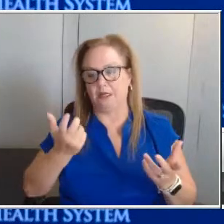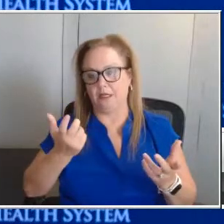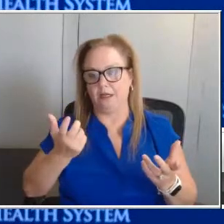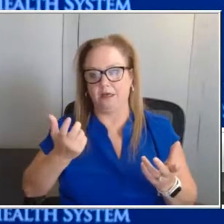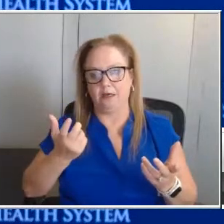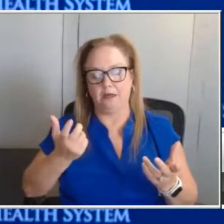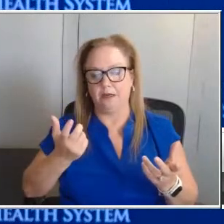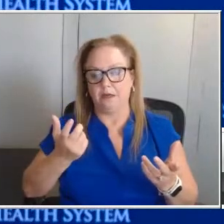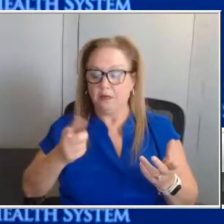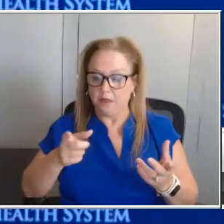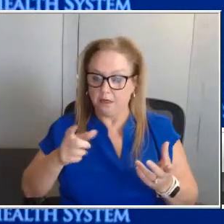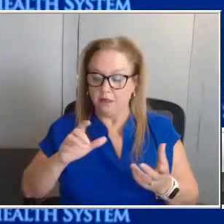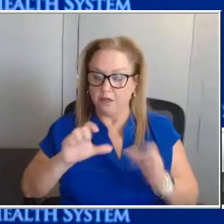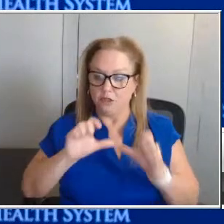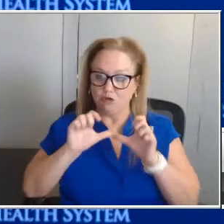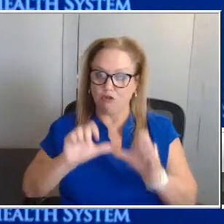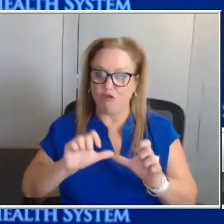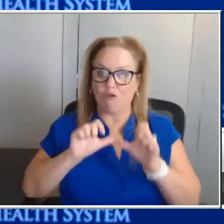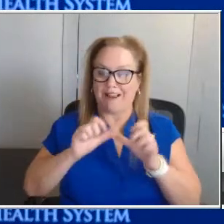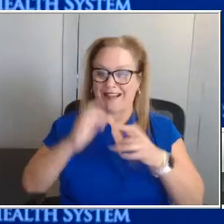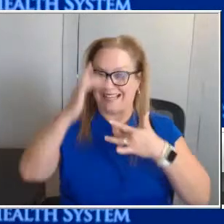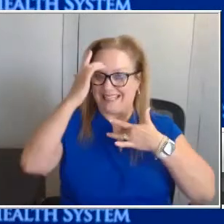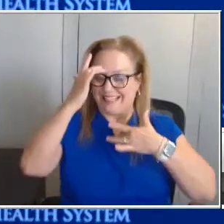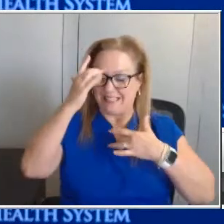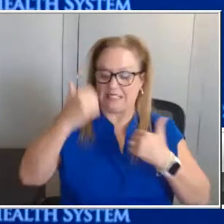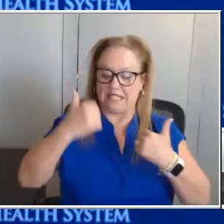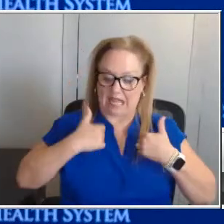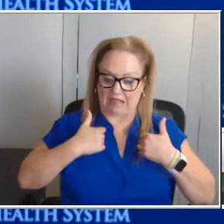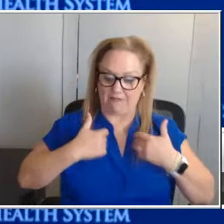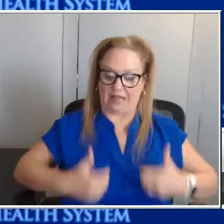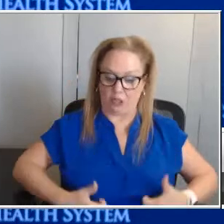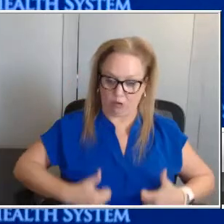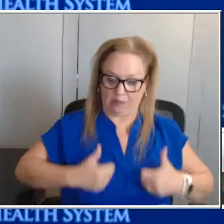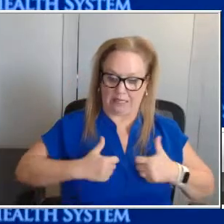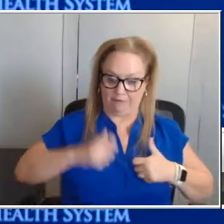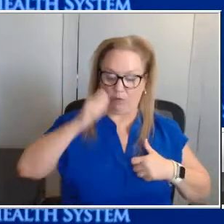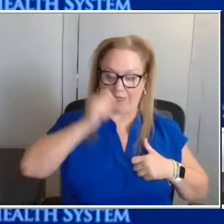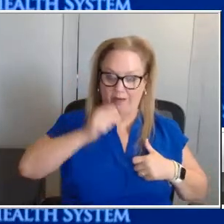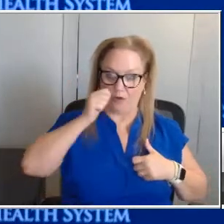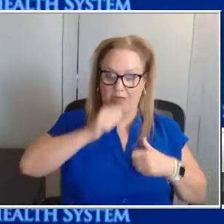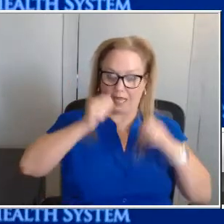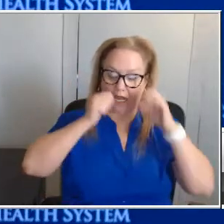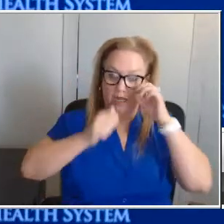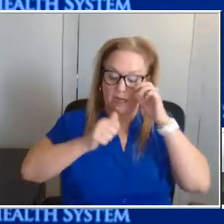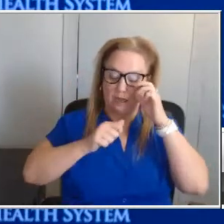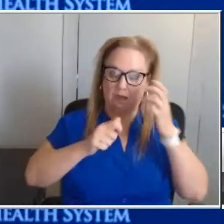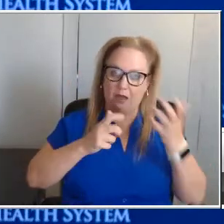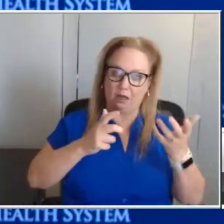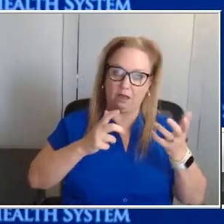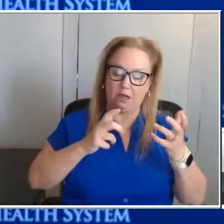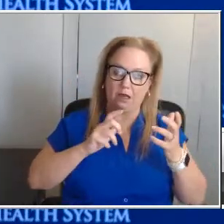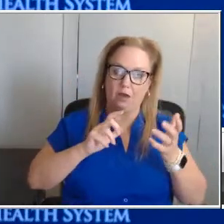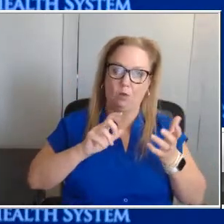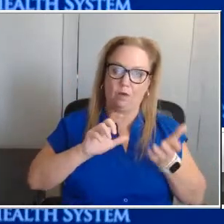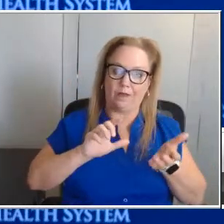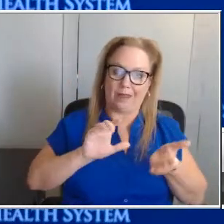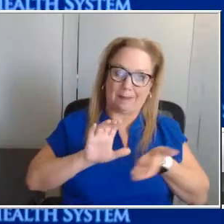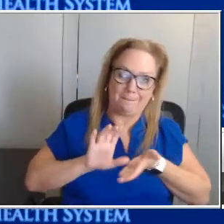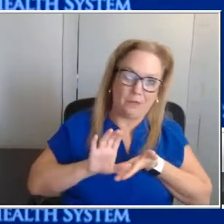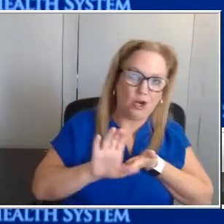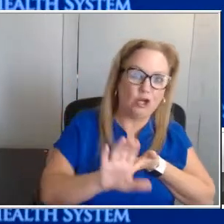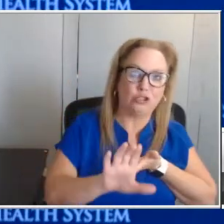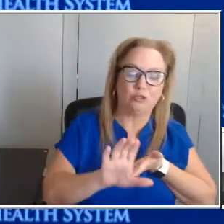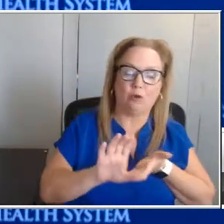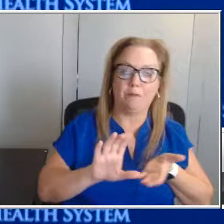did your chronic conditions that you have and live with on a normally daily basis, were they kind of pushed over the edge where you became acutely